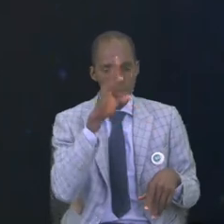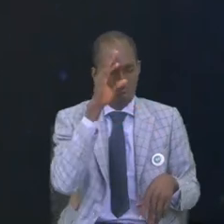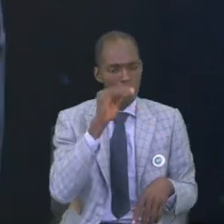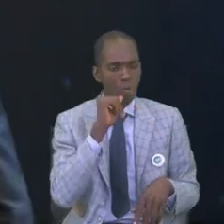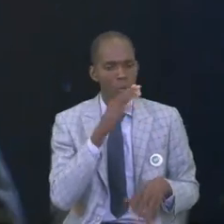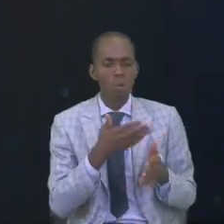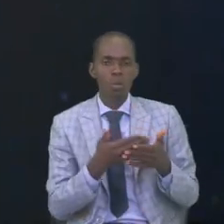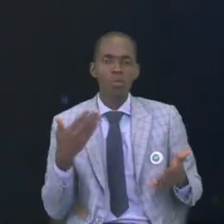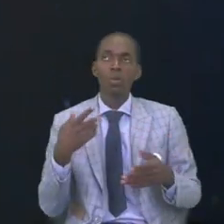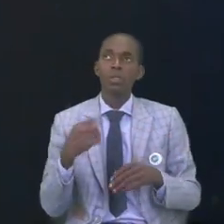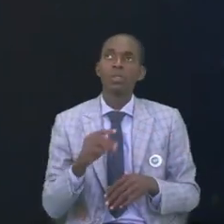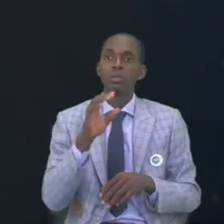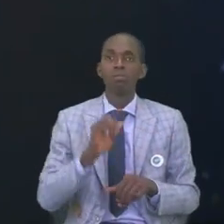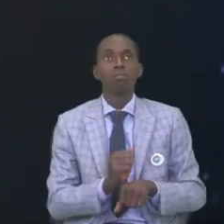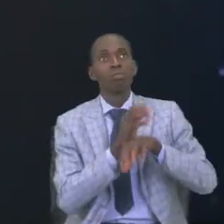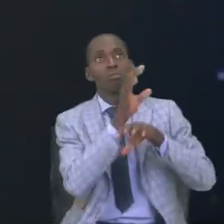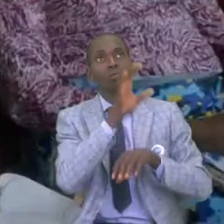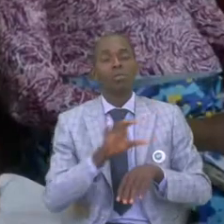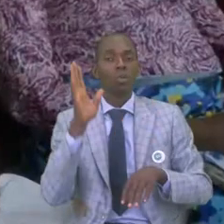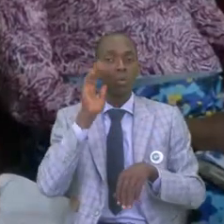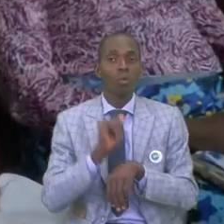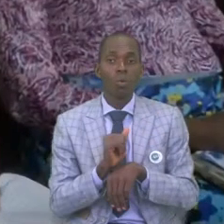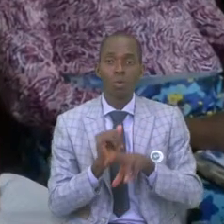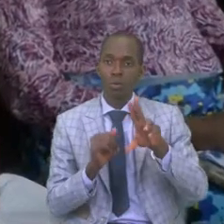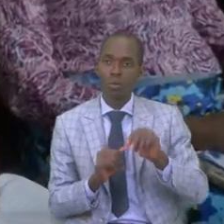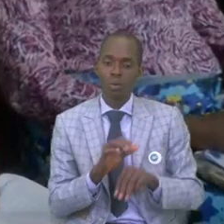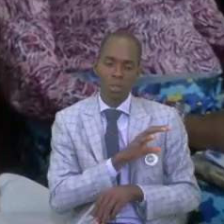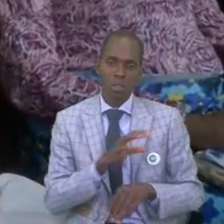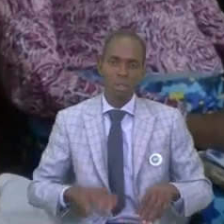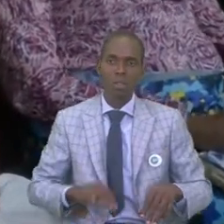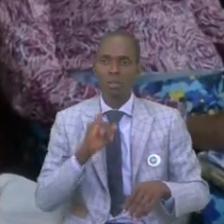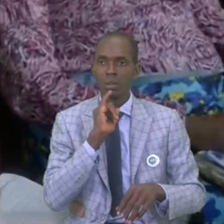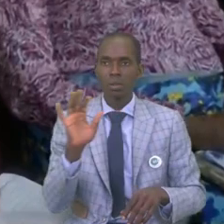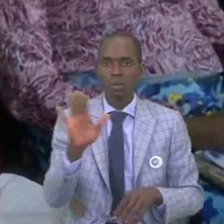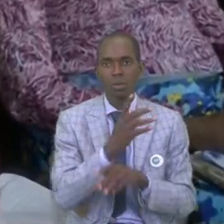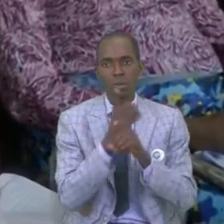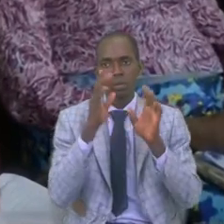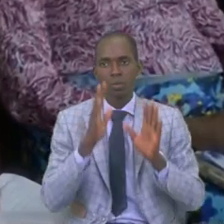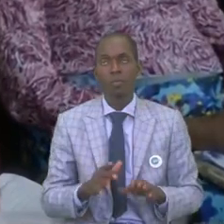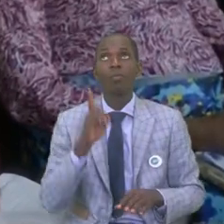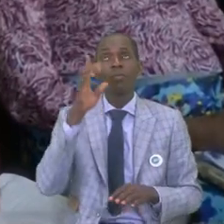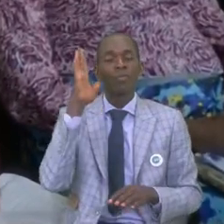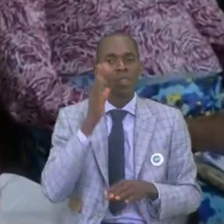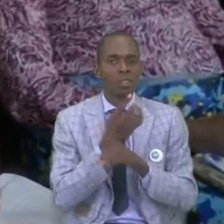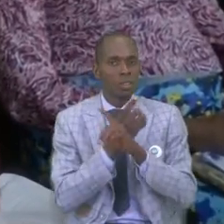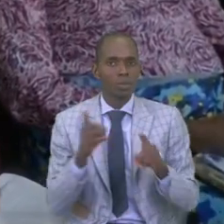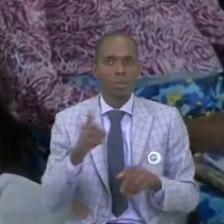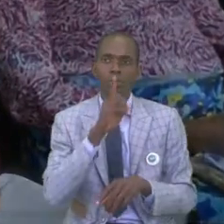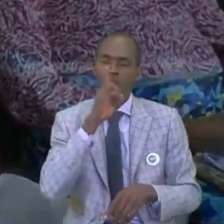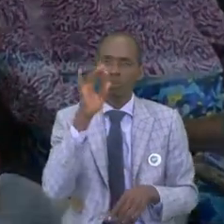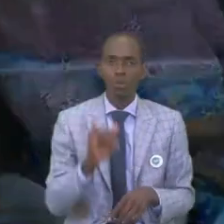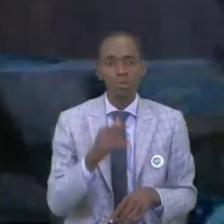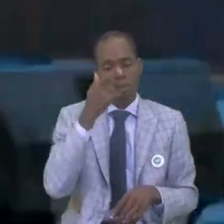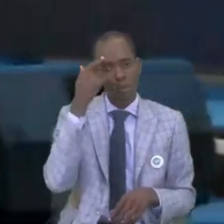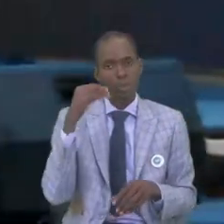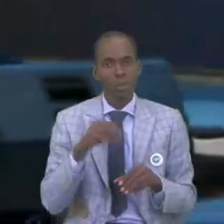be effective? Christ is your deliverer. And he will deliver, of course, he has even done it. Look at Galatians